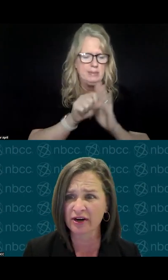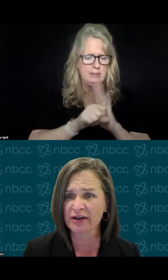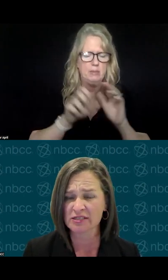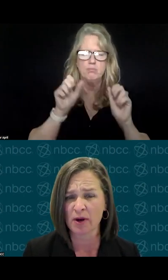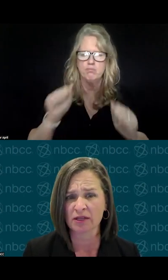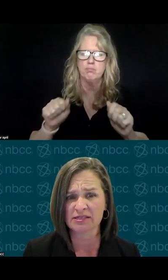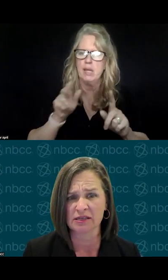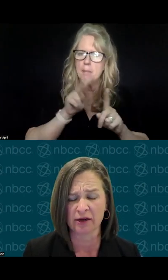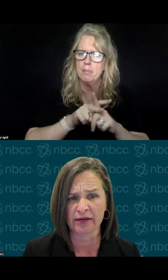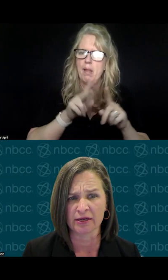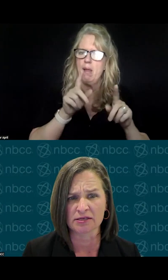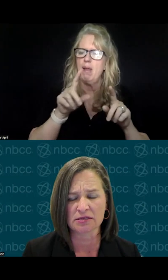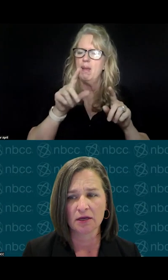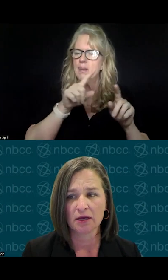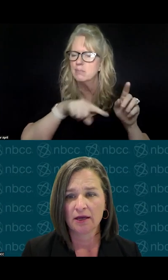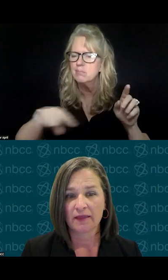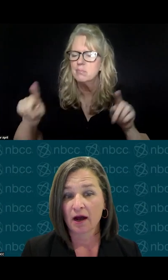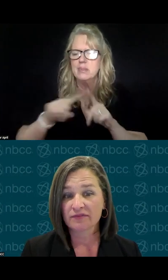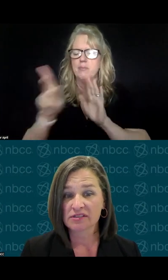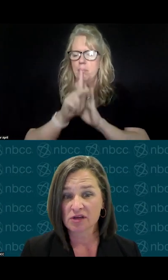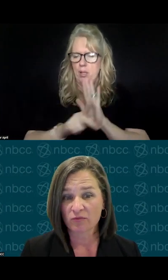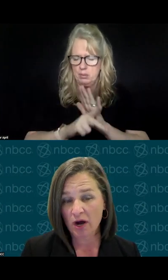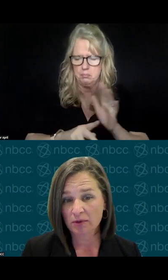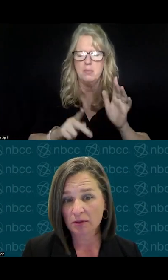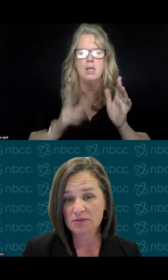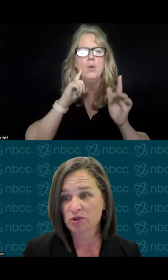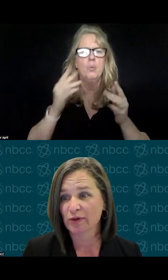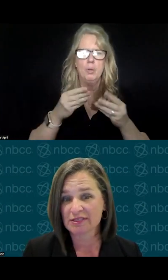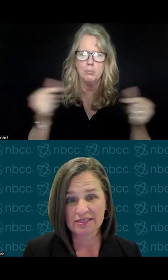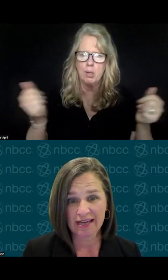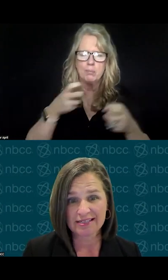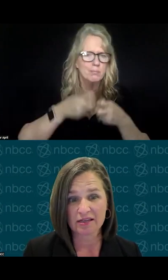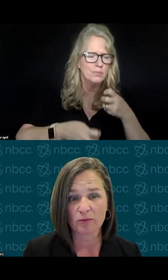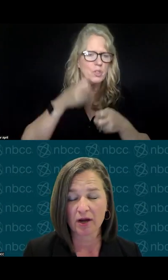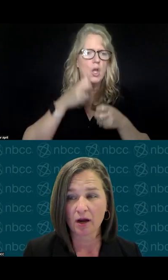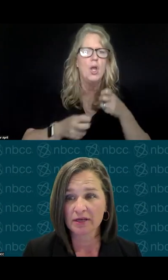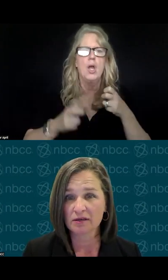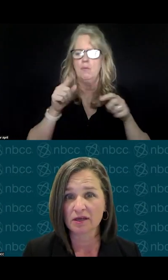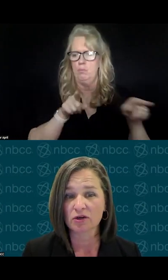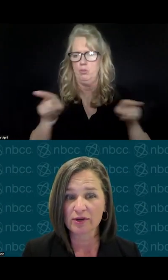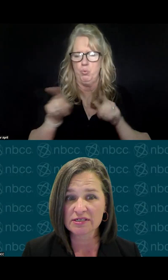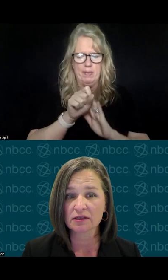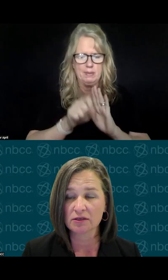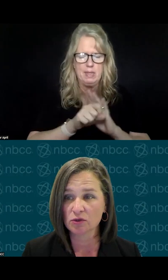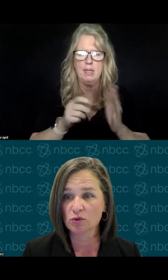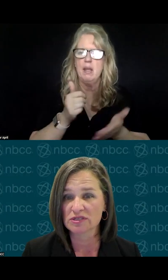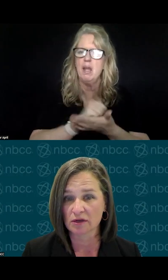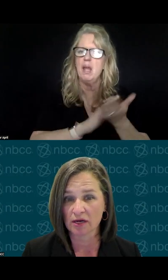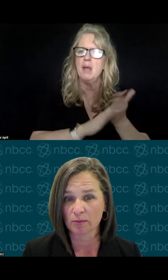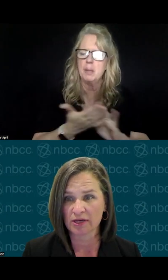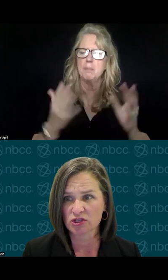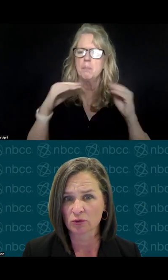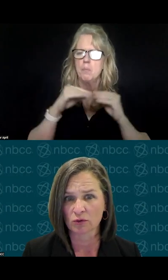across various policy areas. They often solve problems between states, and they're becoming increasingly used